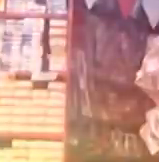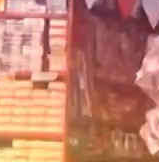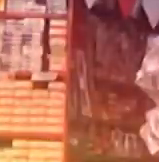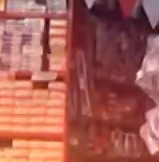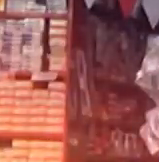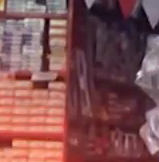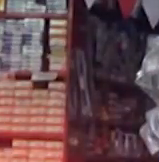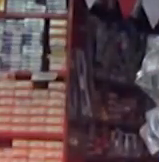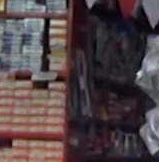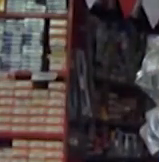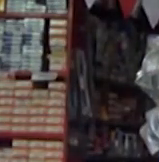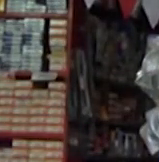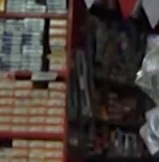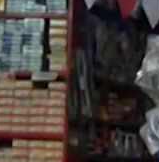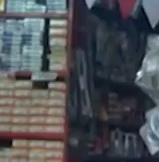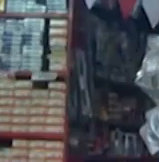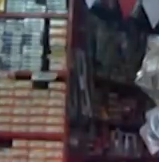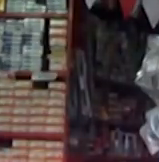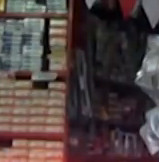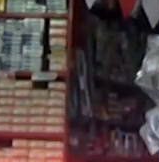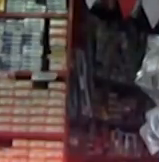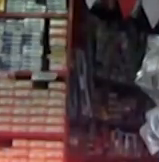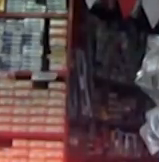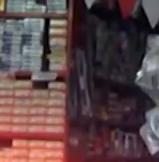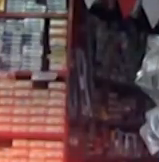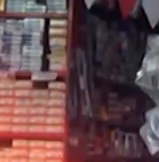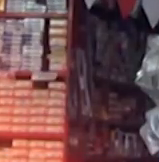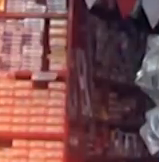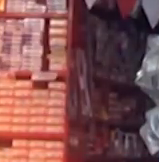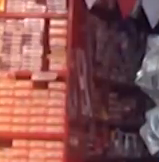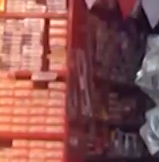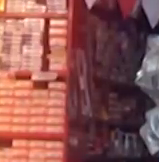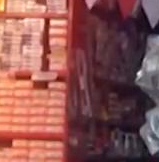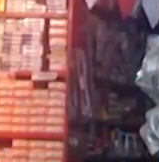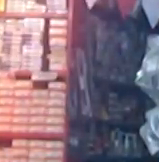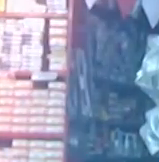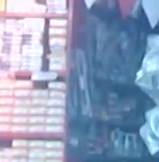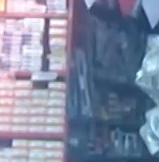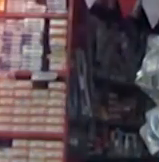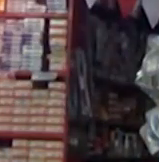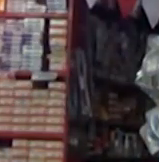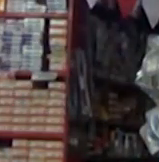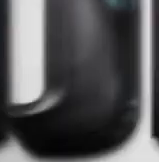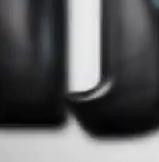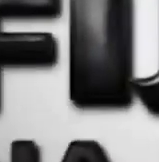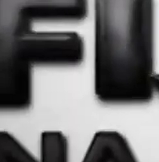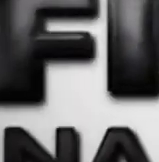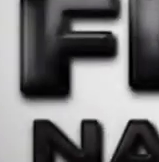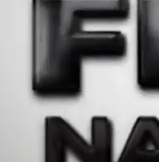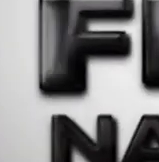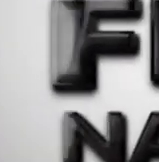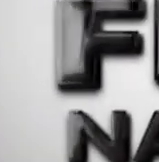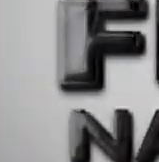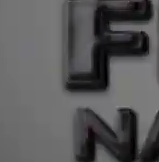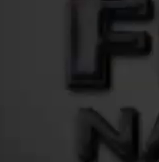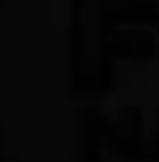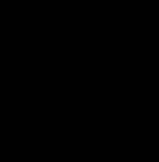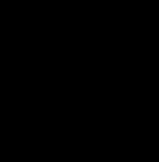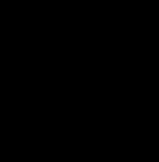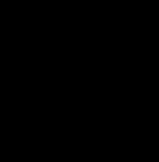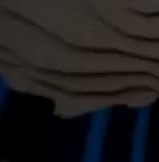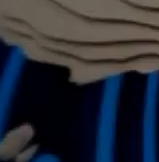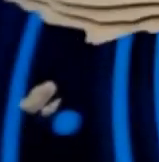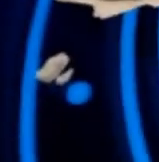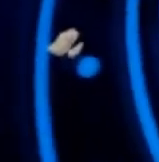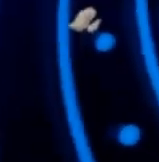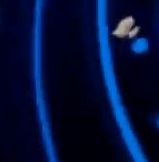Pula nadang ko aproslan kerse, go erkraki. Do televizyon navarong na Radio Fiji 1 nandomo ibiti. Radio Fiji 1 nandomo